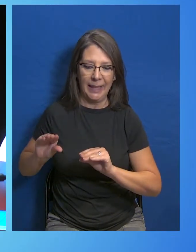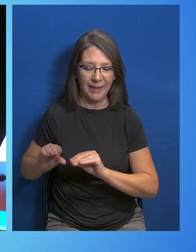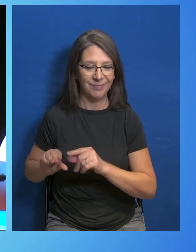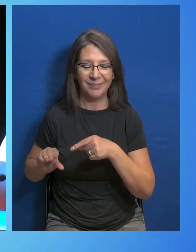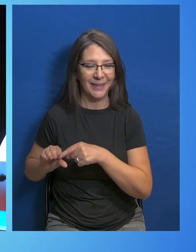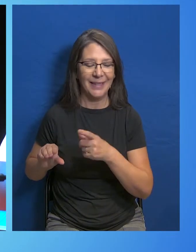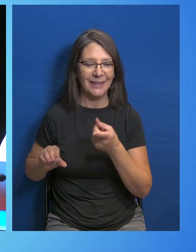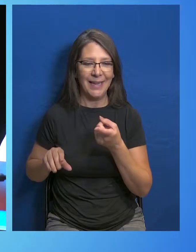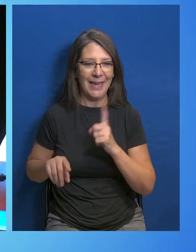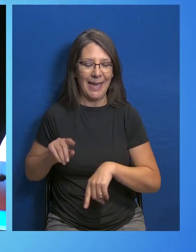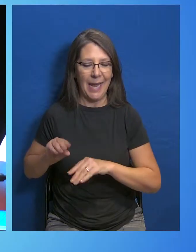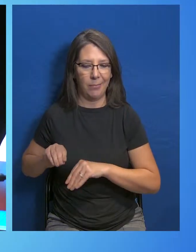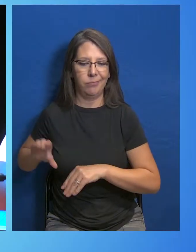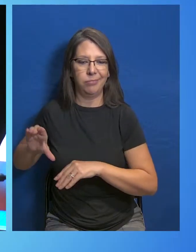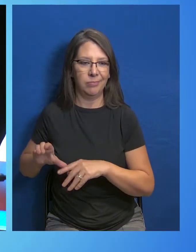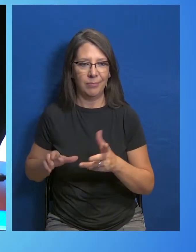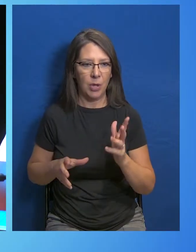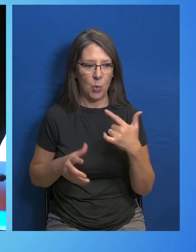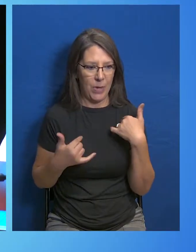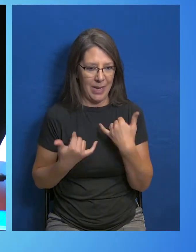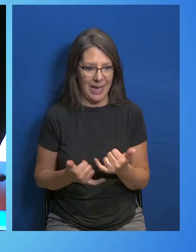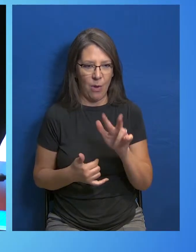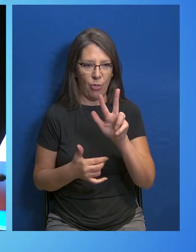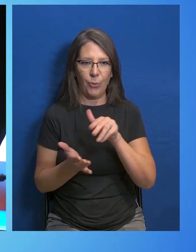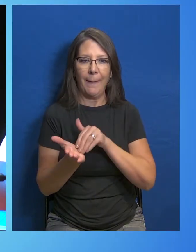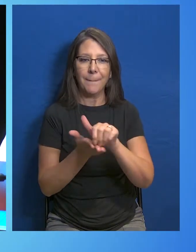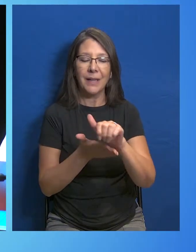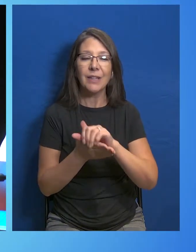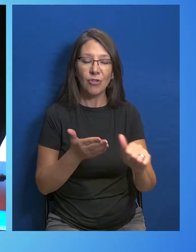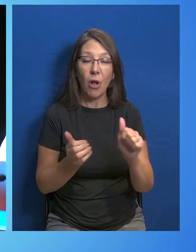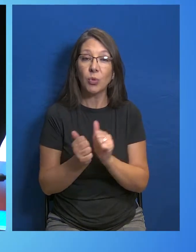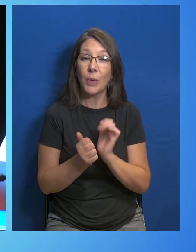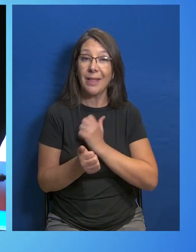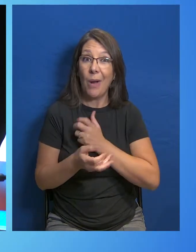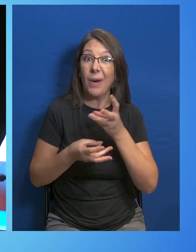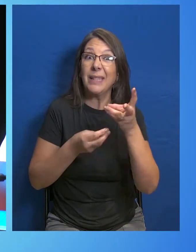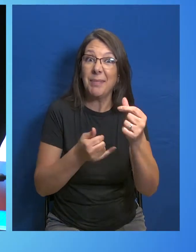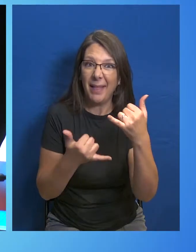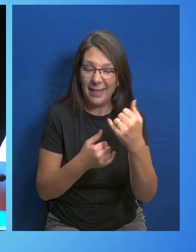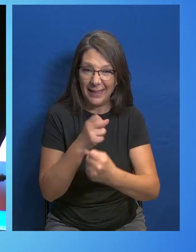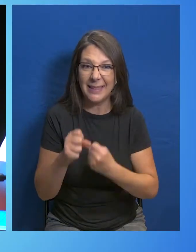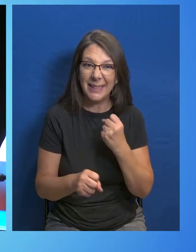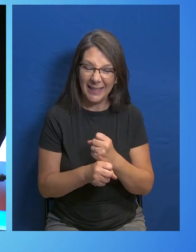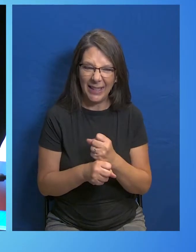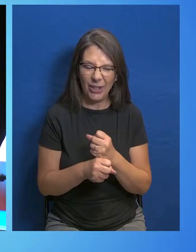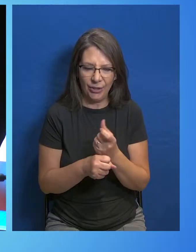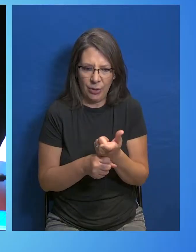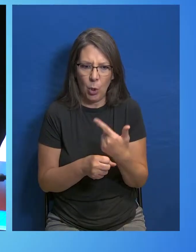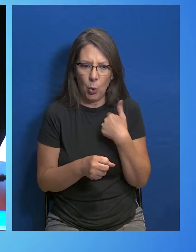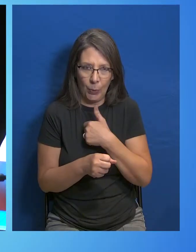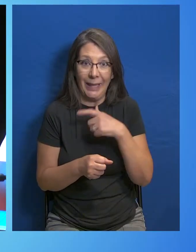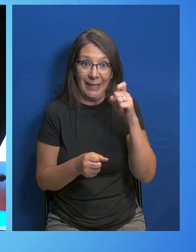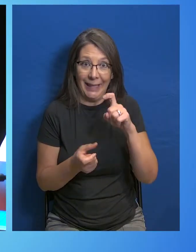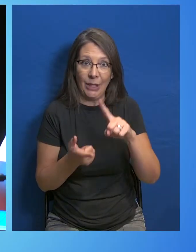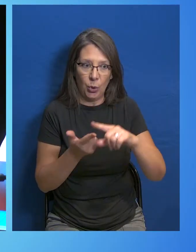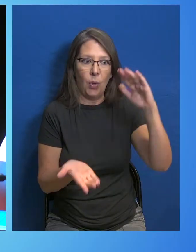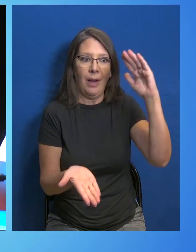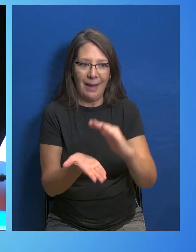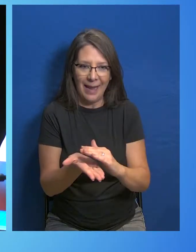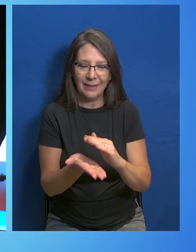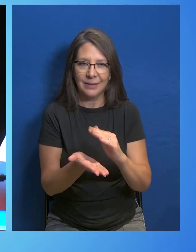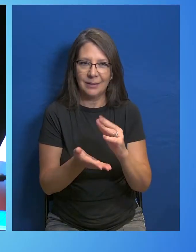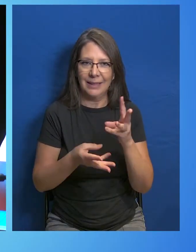revenues. So $3 million in expenditures this year is what we need to be able to reduce.